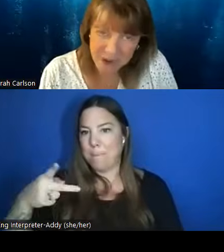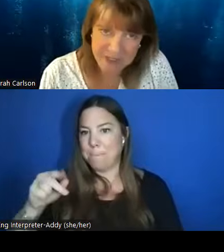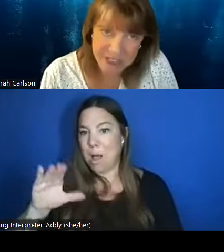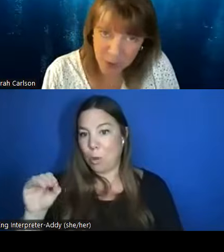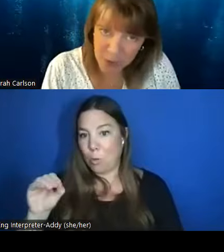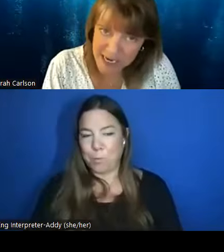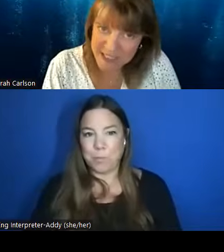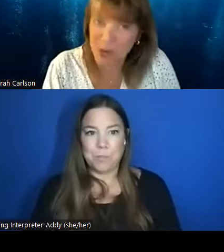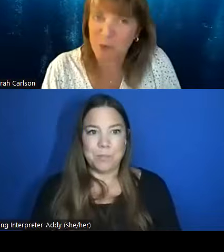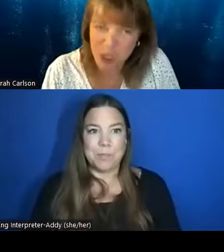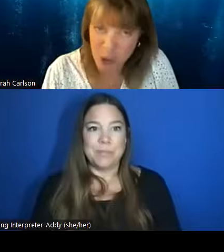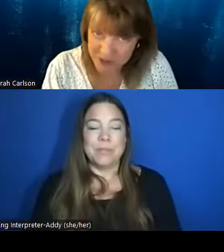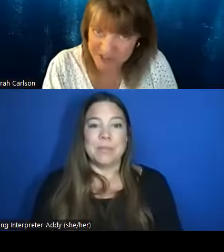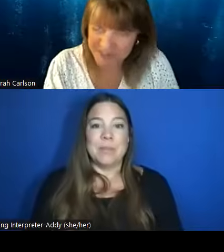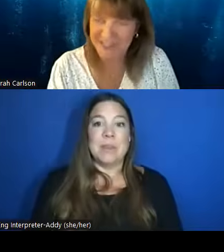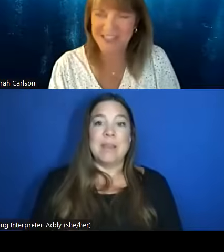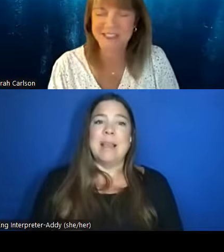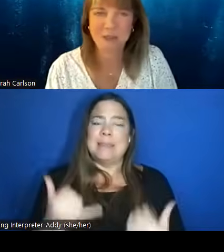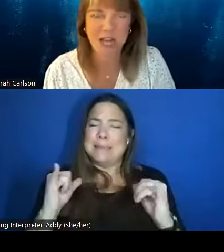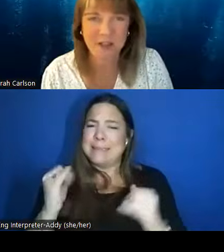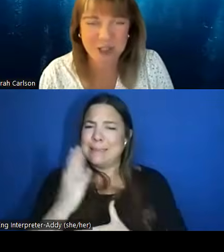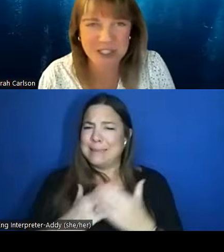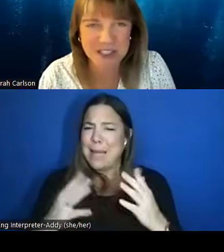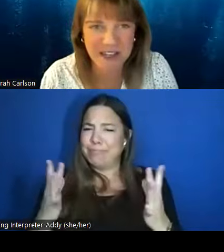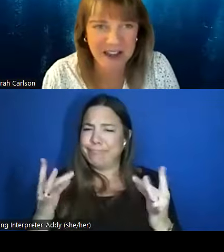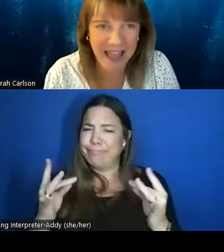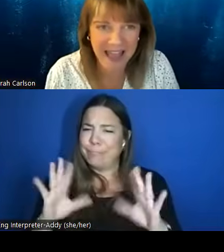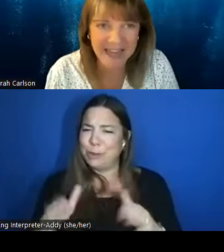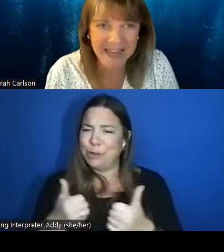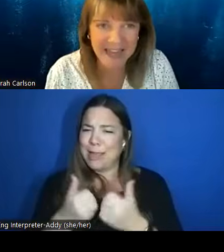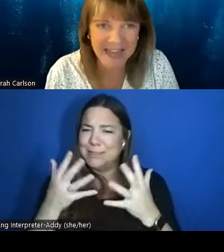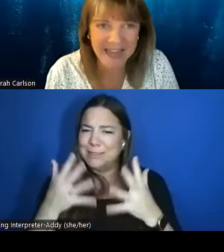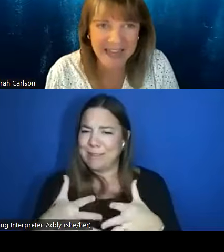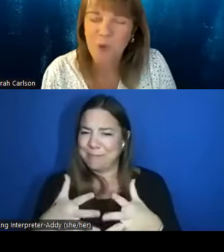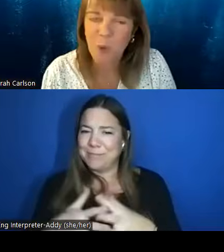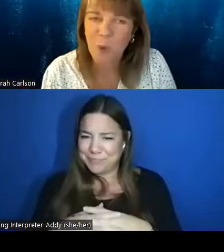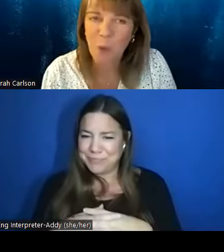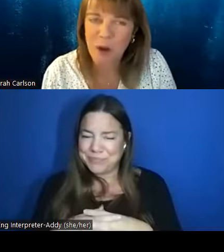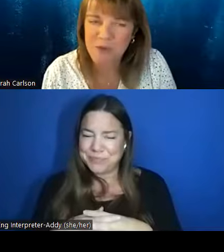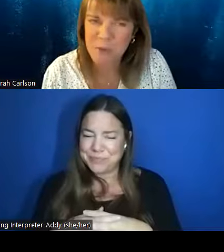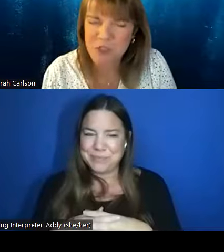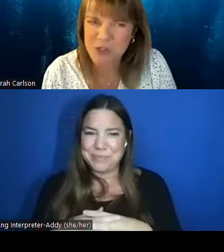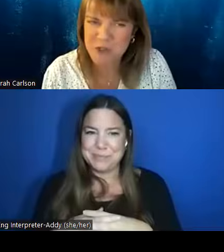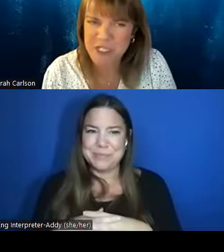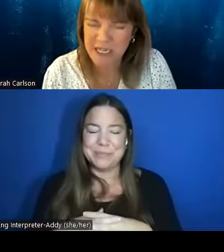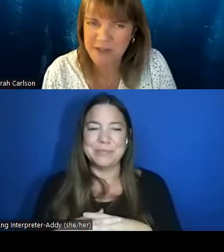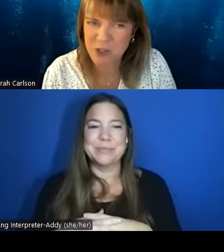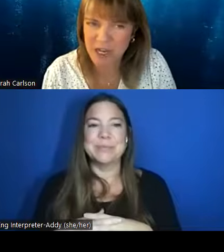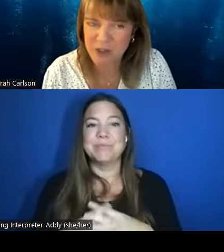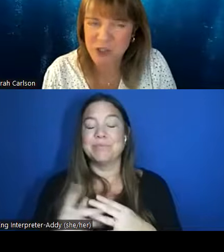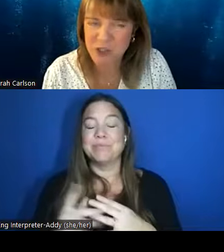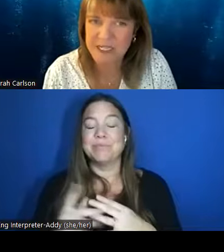But there still remain some wrinkles and some challenges ahead. One of the most